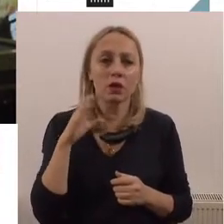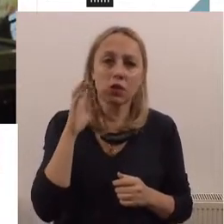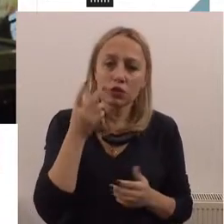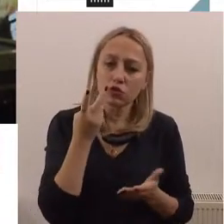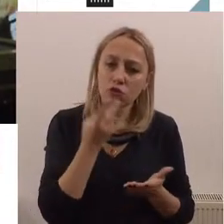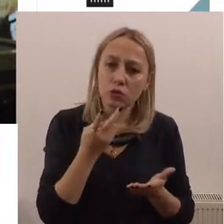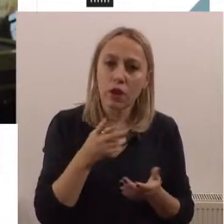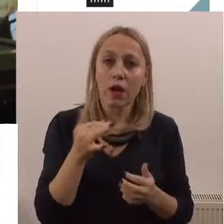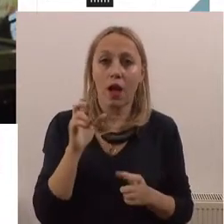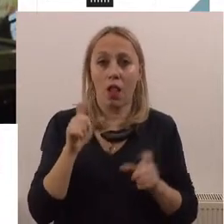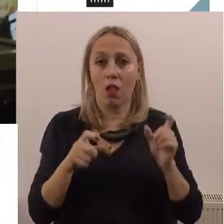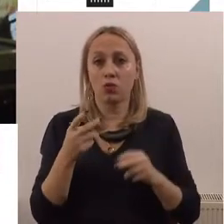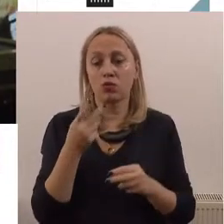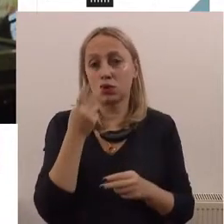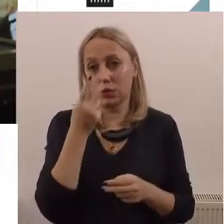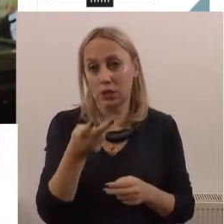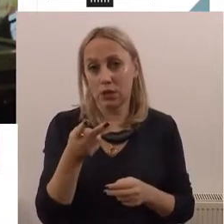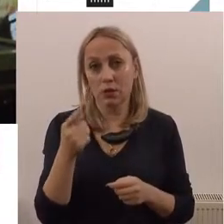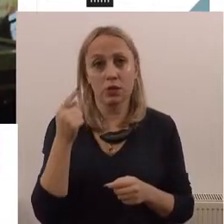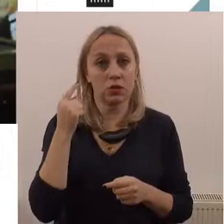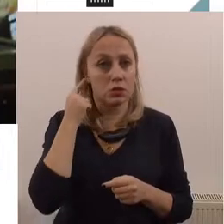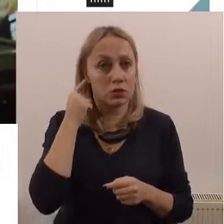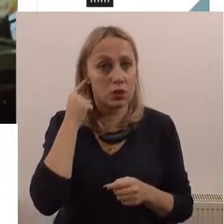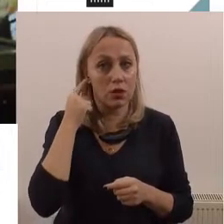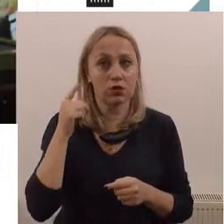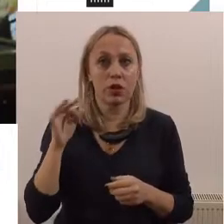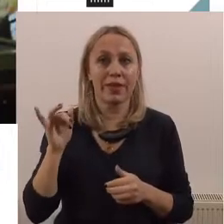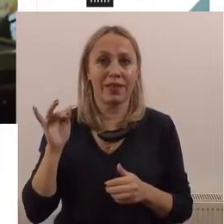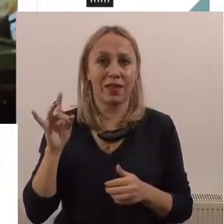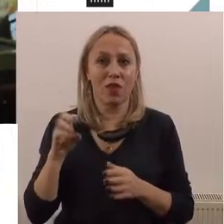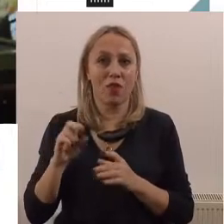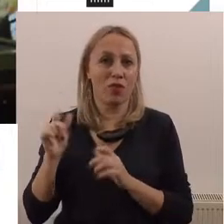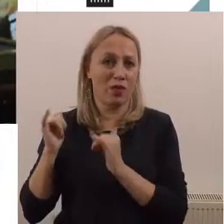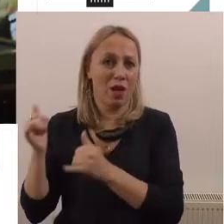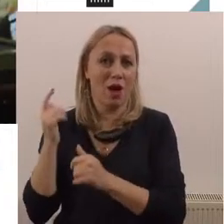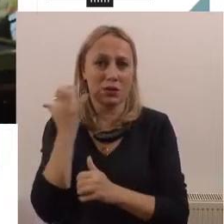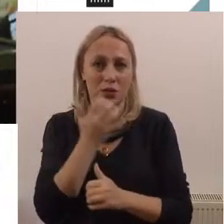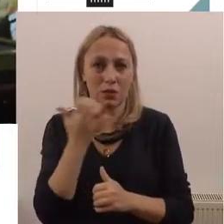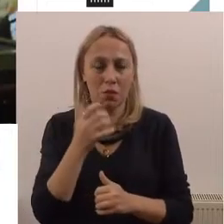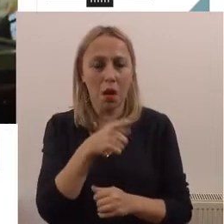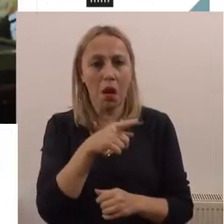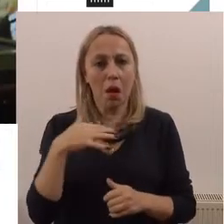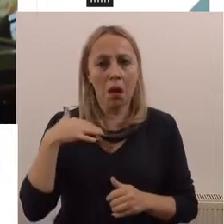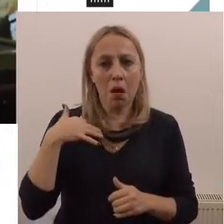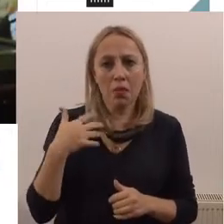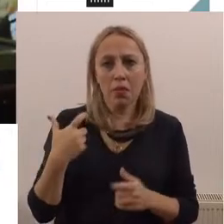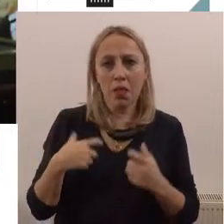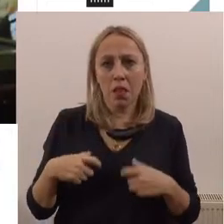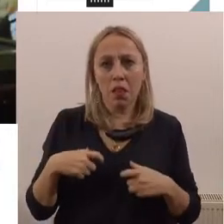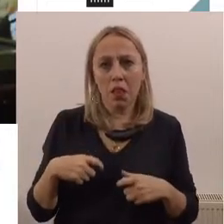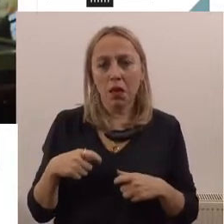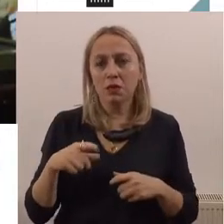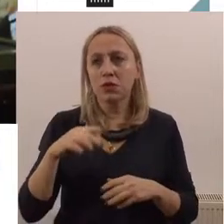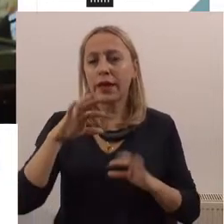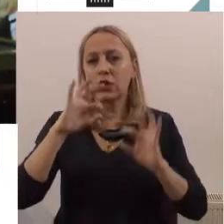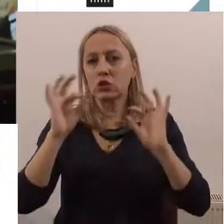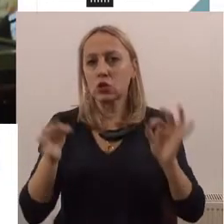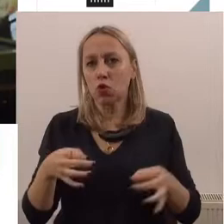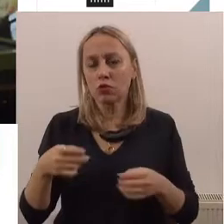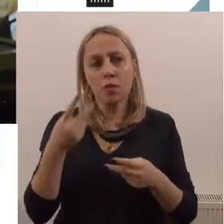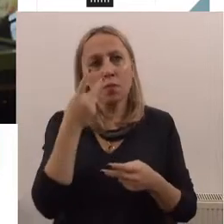commentary, it can also involve people without blindness. And if people